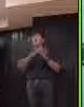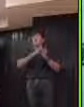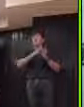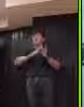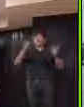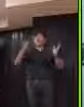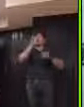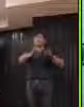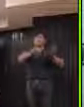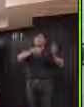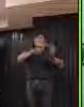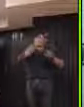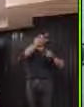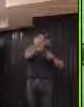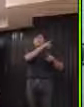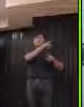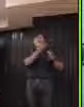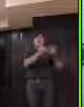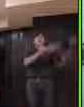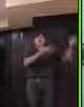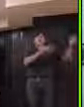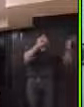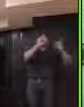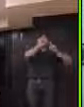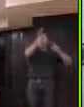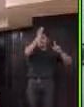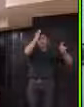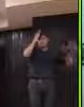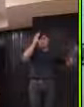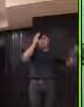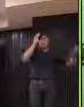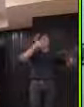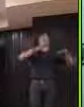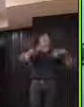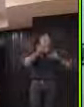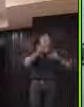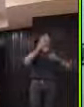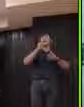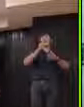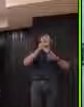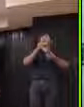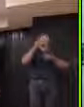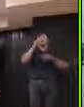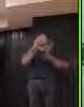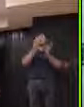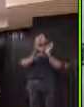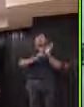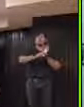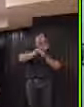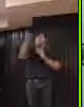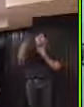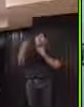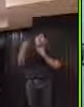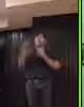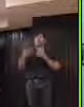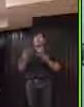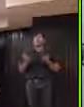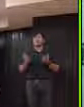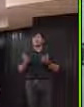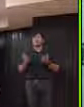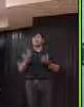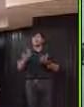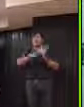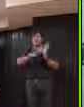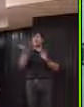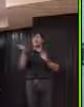of the state was under occupation and because the matter had gone to the UN. But why otherwise